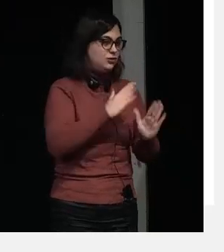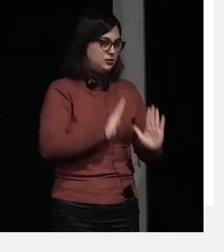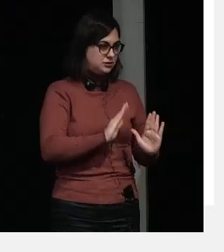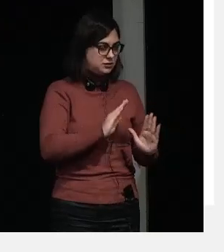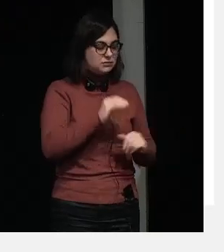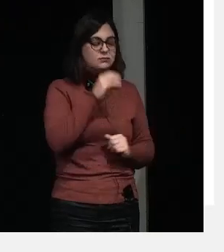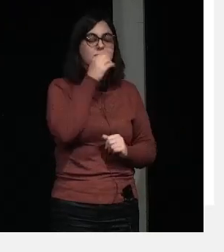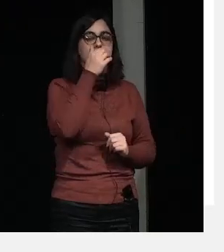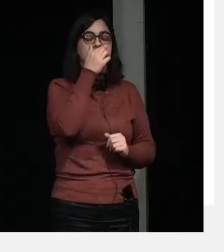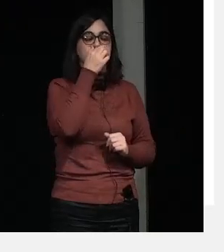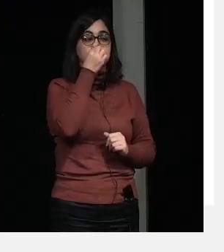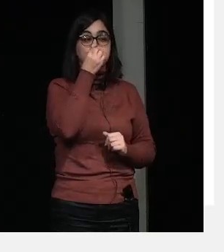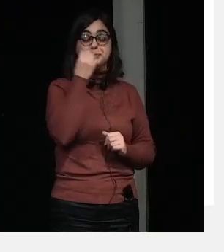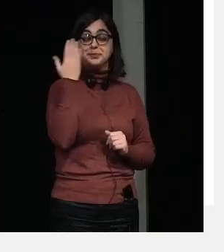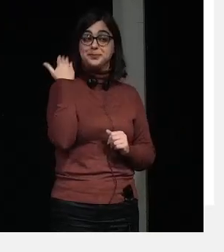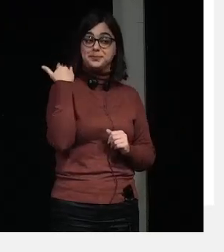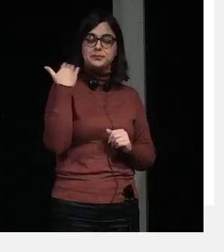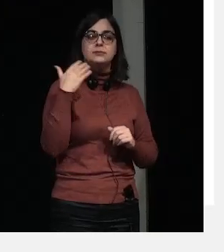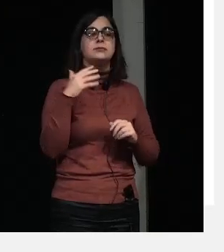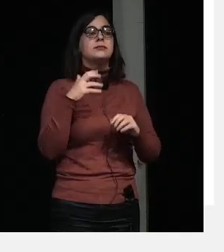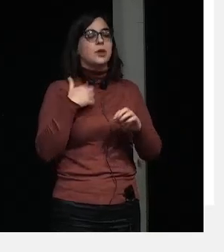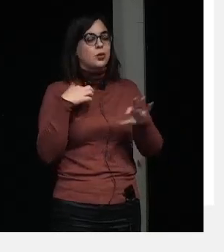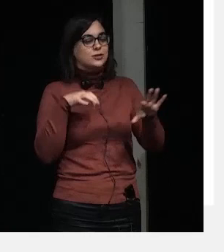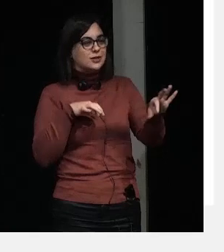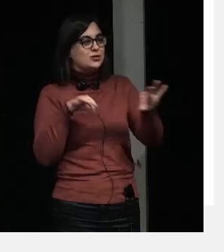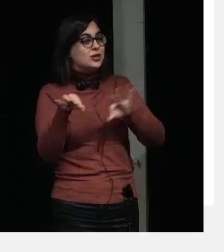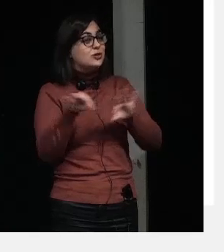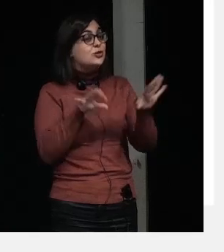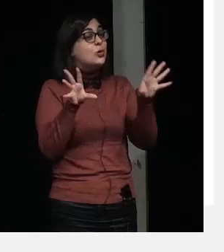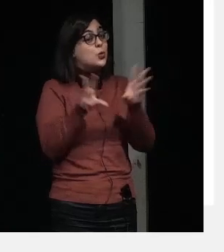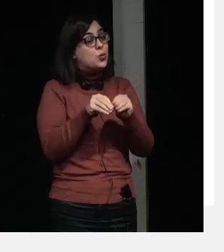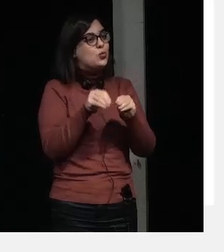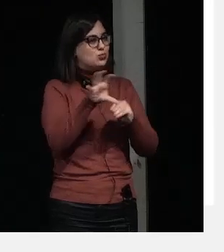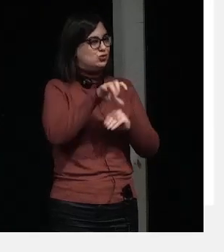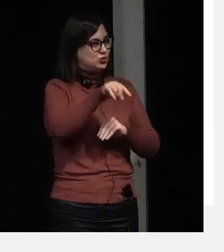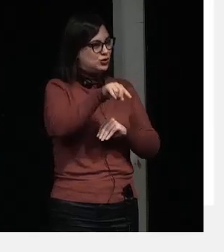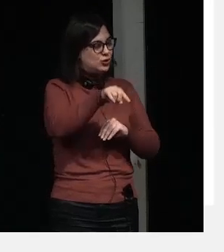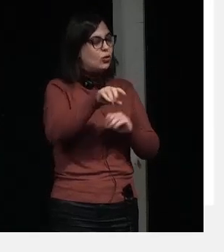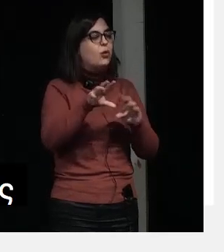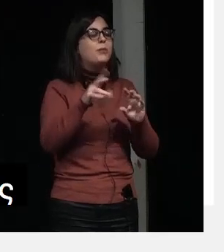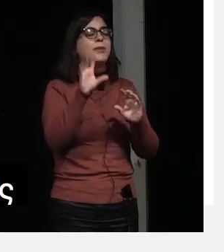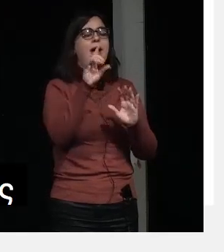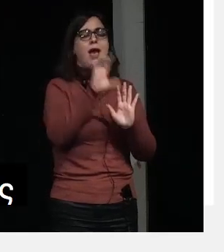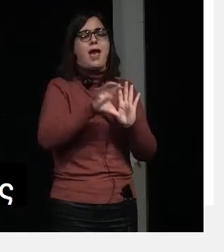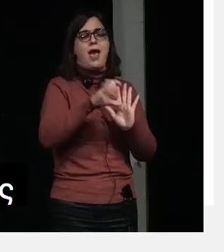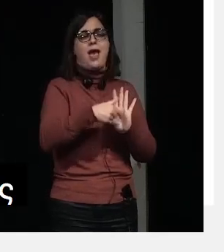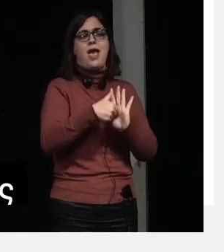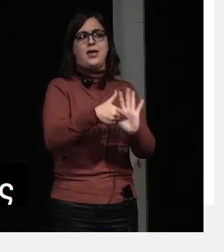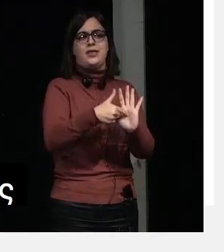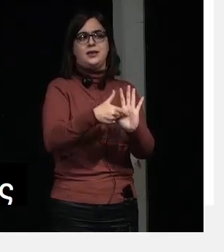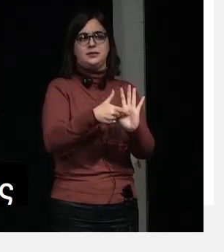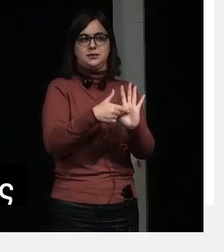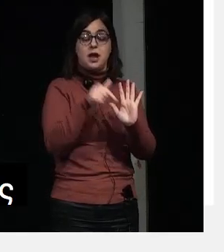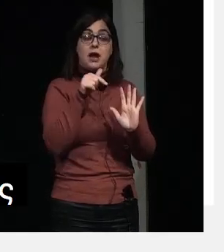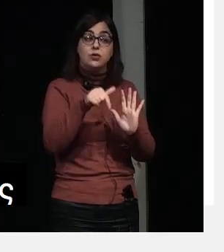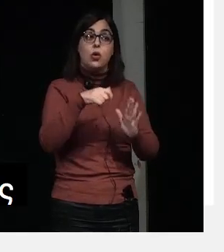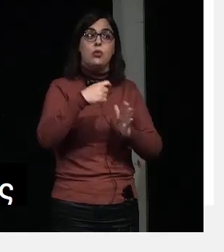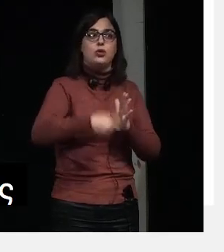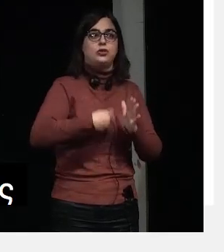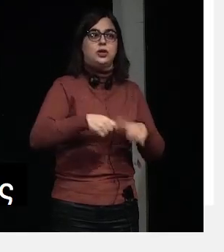one of the reasons I was invited to be here was I did an exhibition and a big project really looking